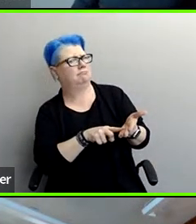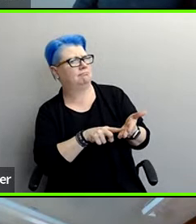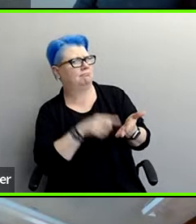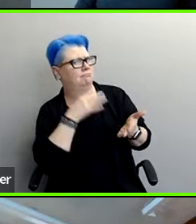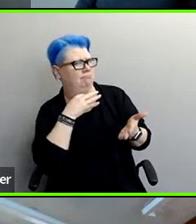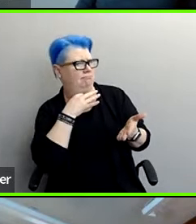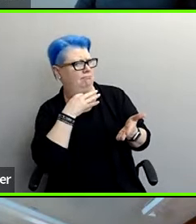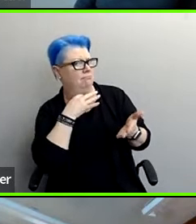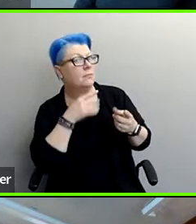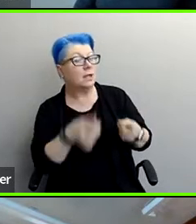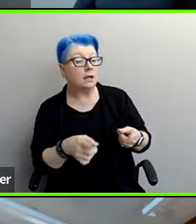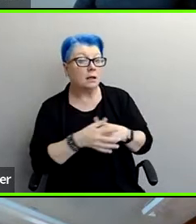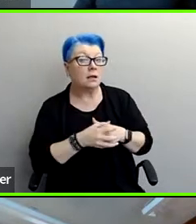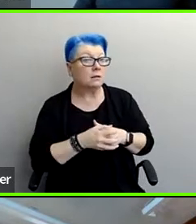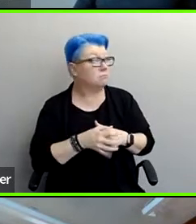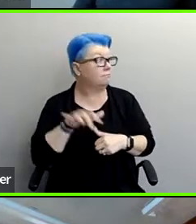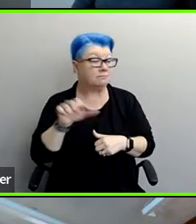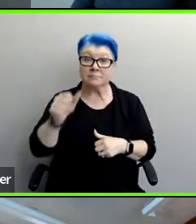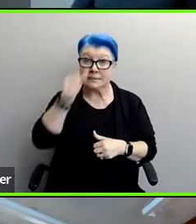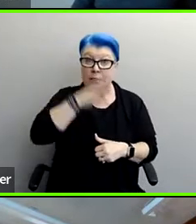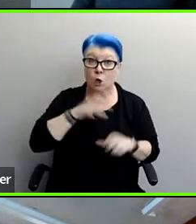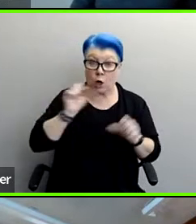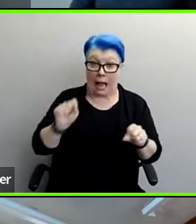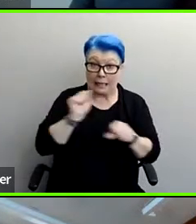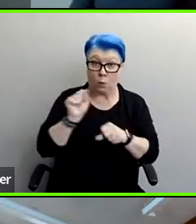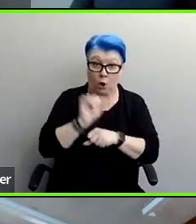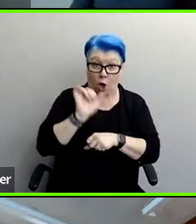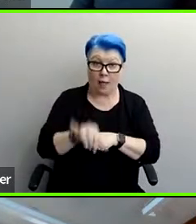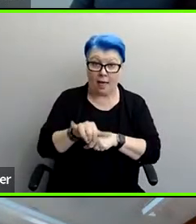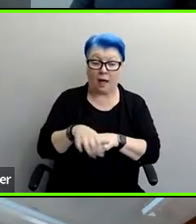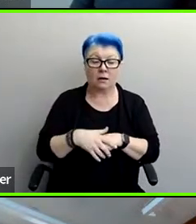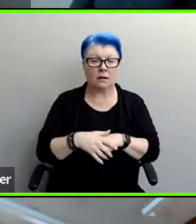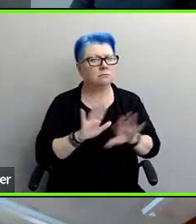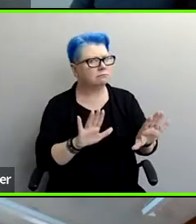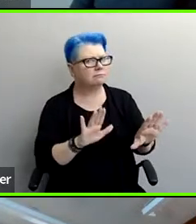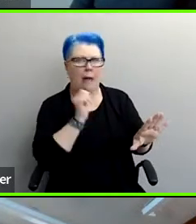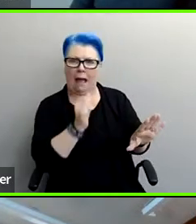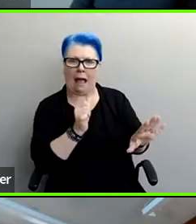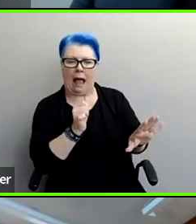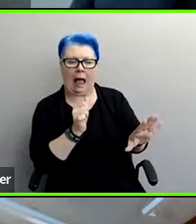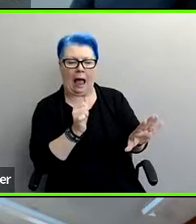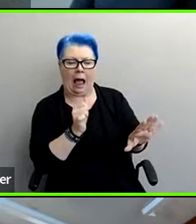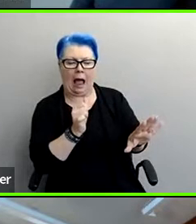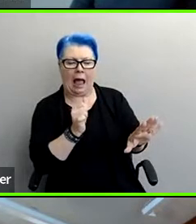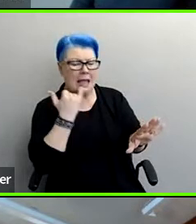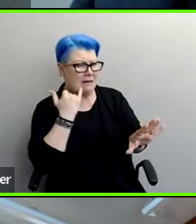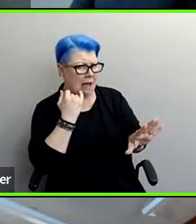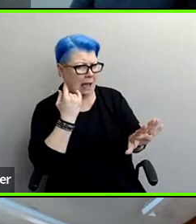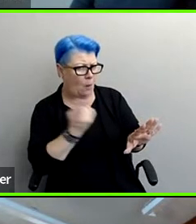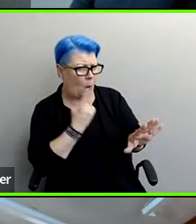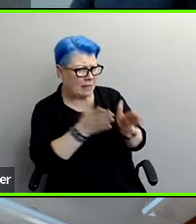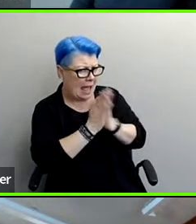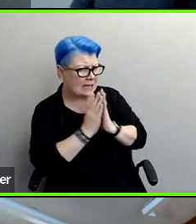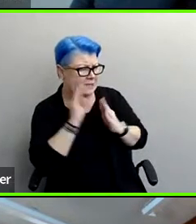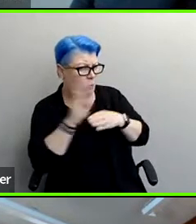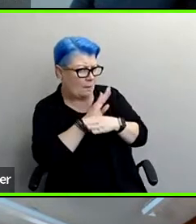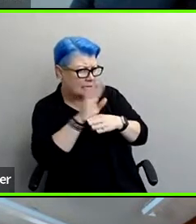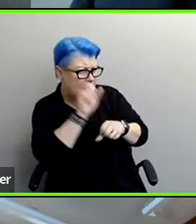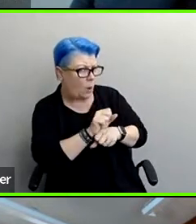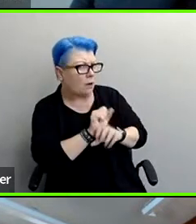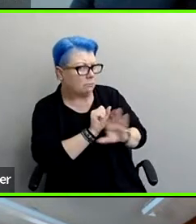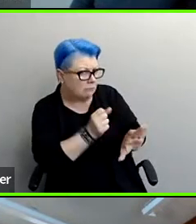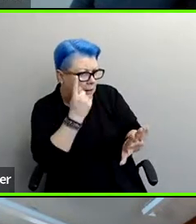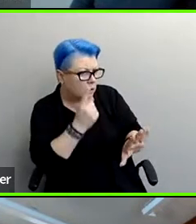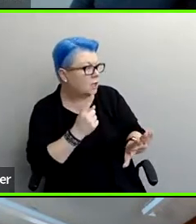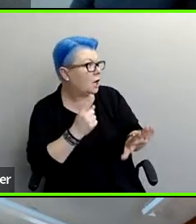I will work I with my mean, colleagues. do you think that, wait, and if I'm just asking for busy work, I can understand that, but does that make sense to you? The minutes